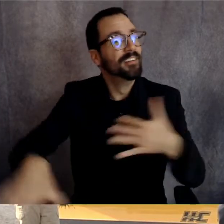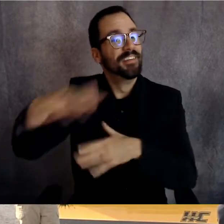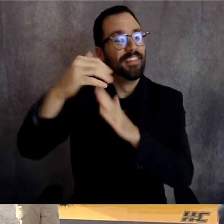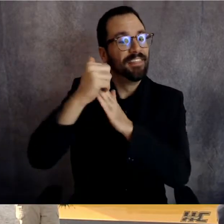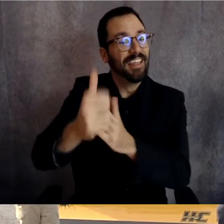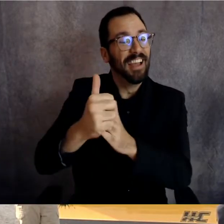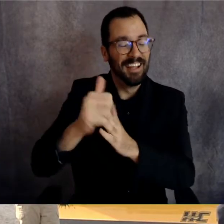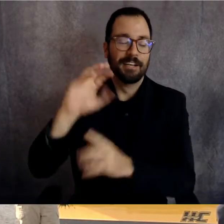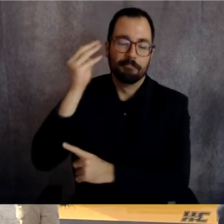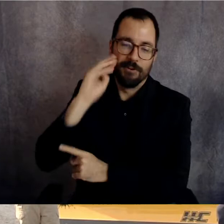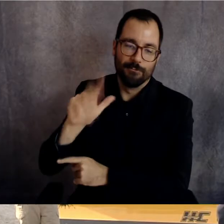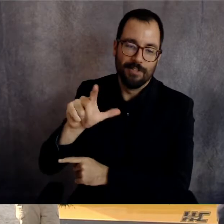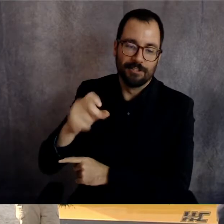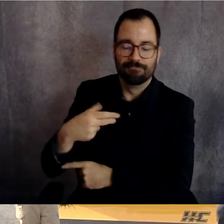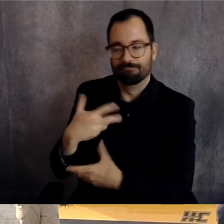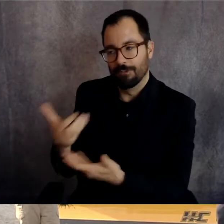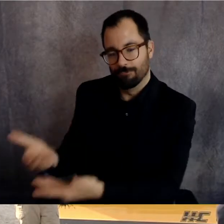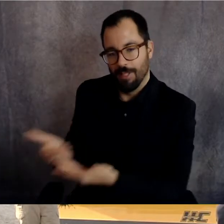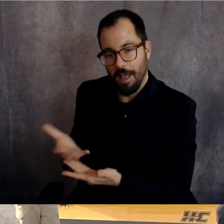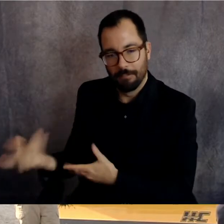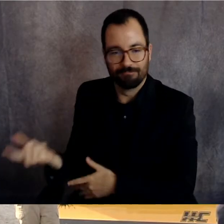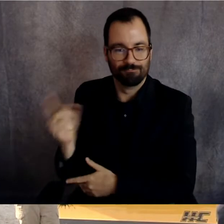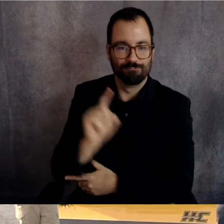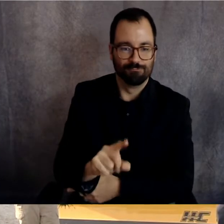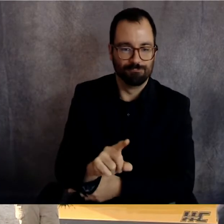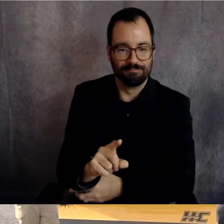the person I'd like to welcome to the mic, Martin J. Walsh.